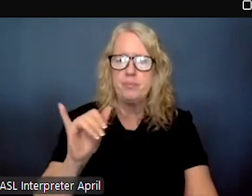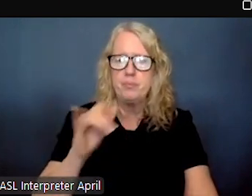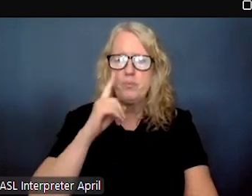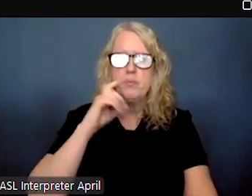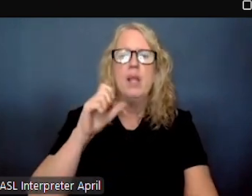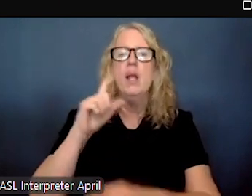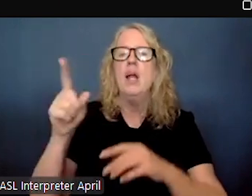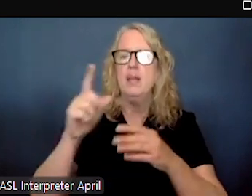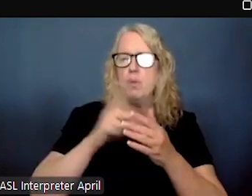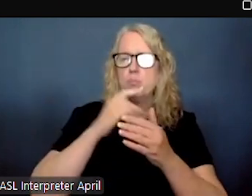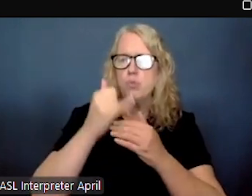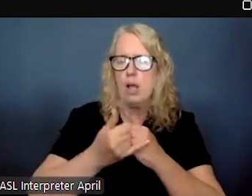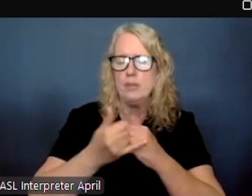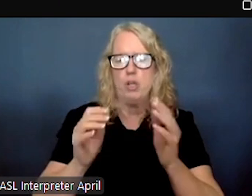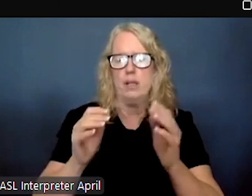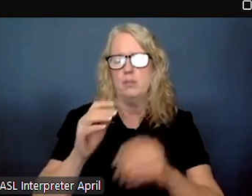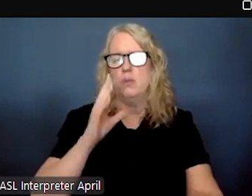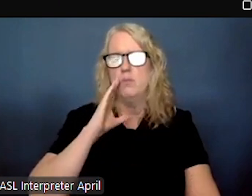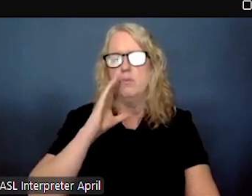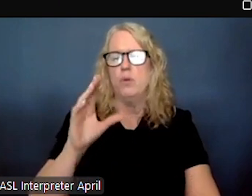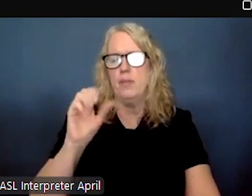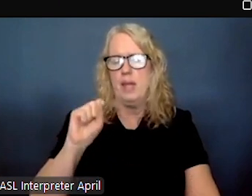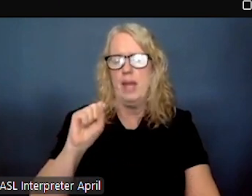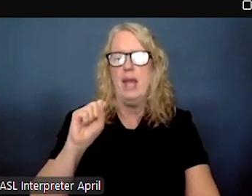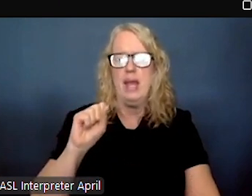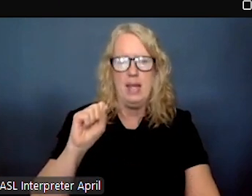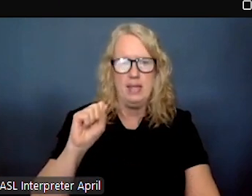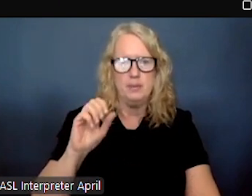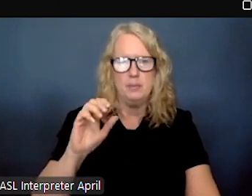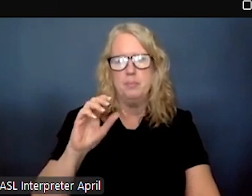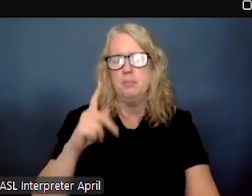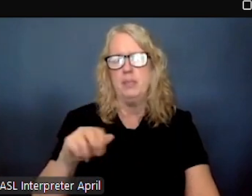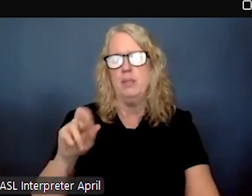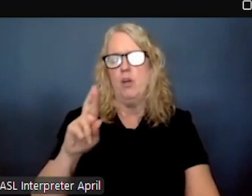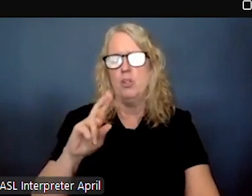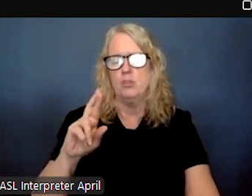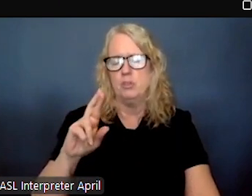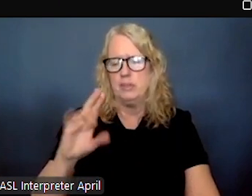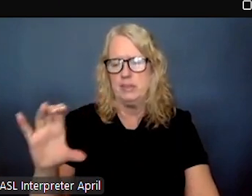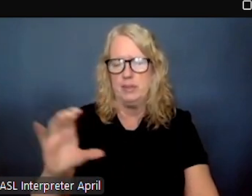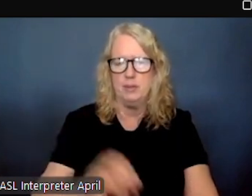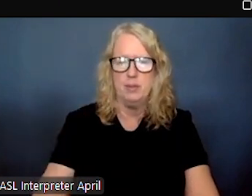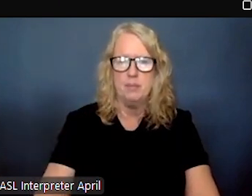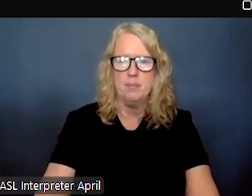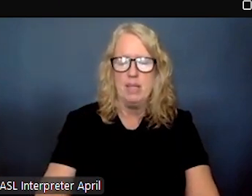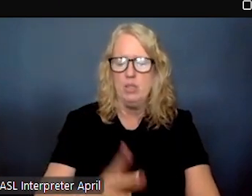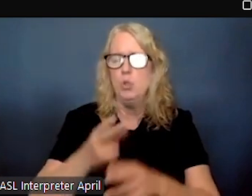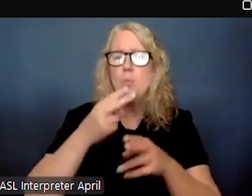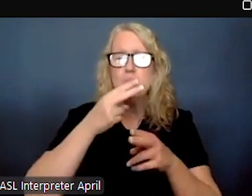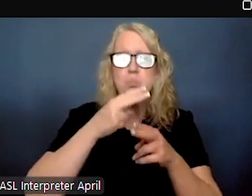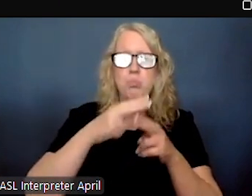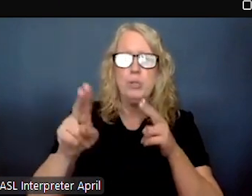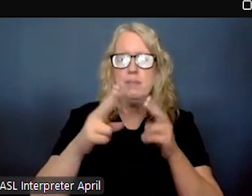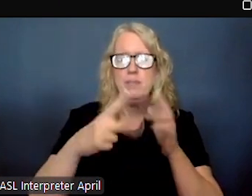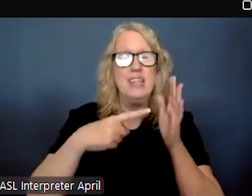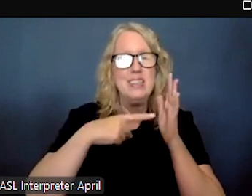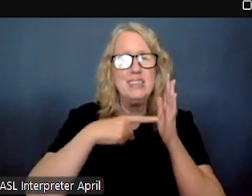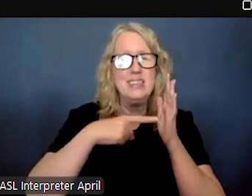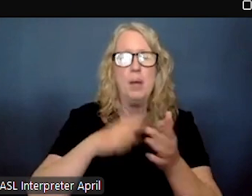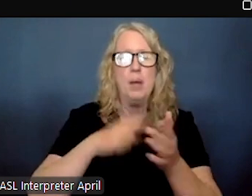project officer for the SPRC. And just as a brief example of some of